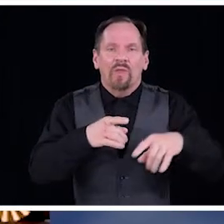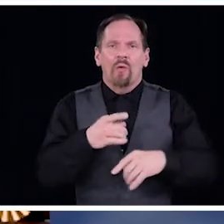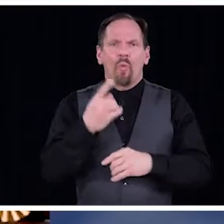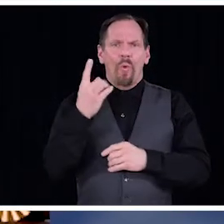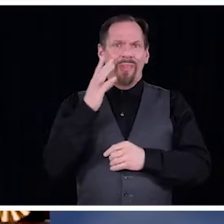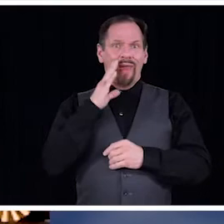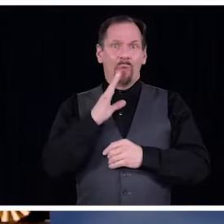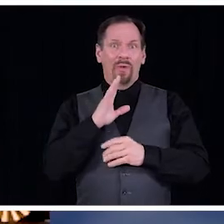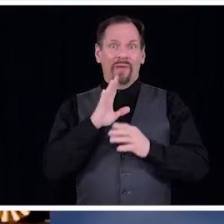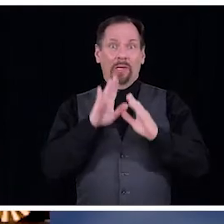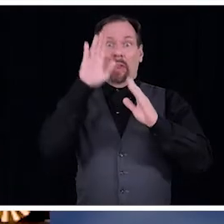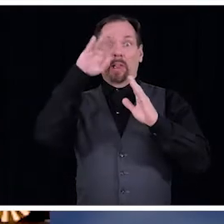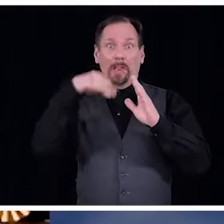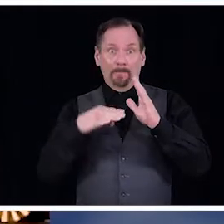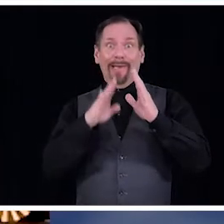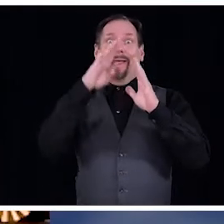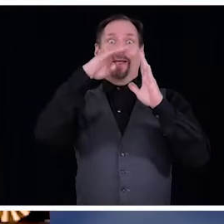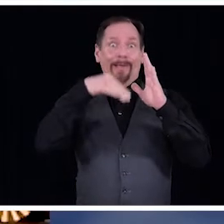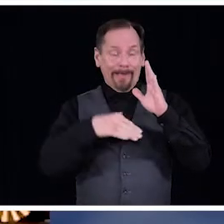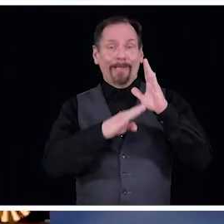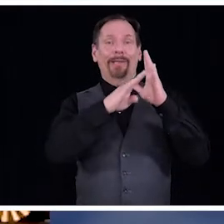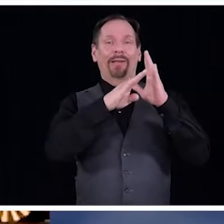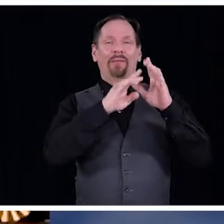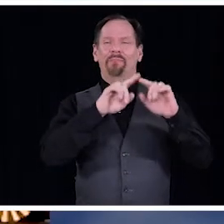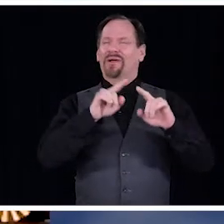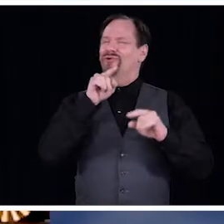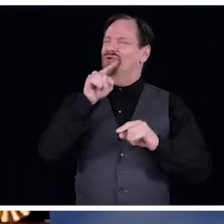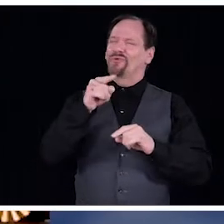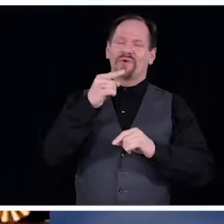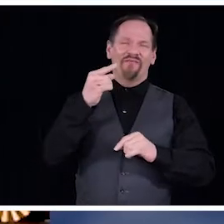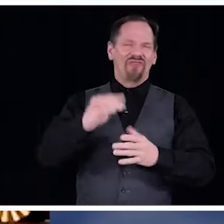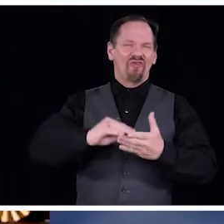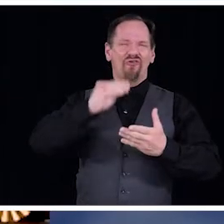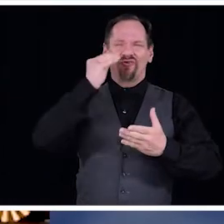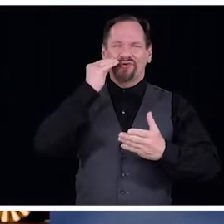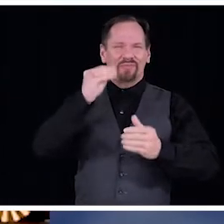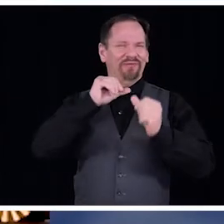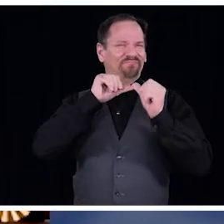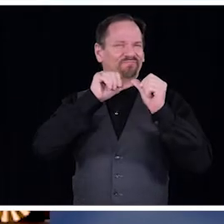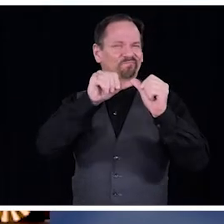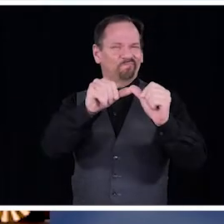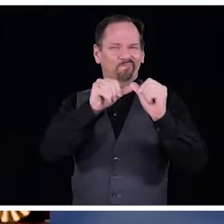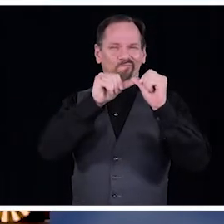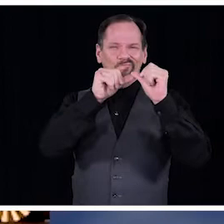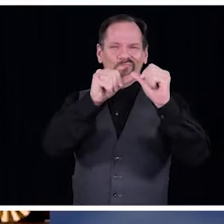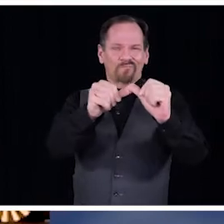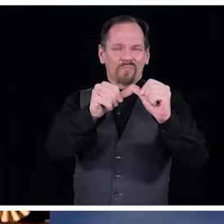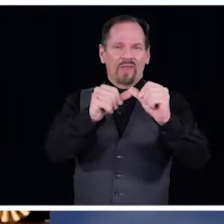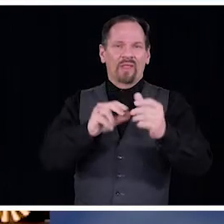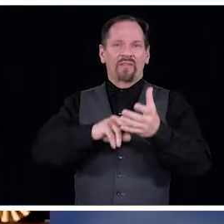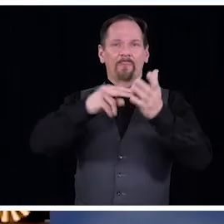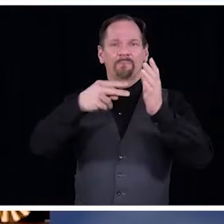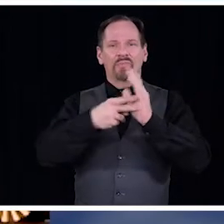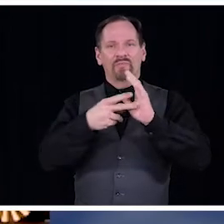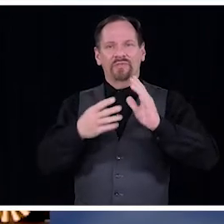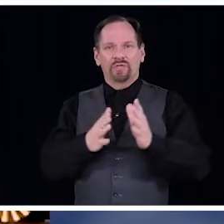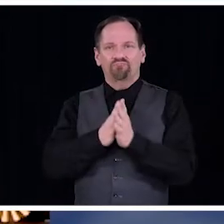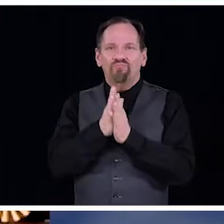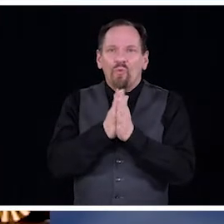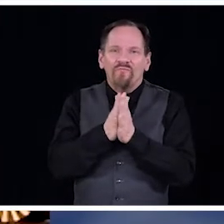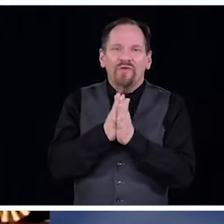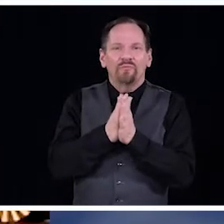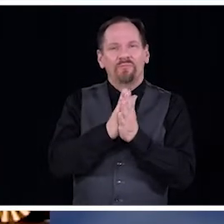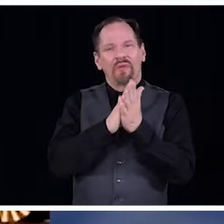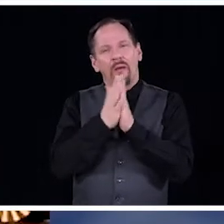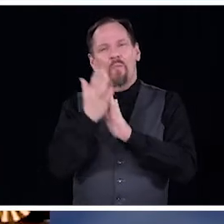you've learned to be resilient and always to return to the purpose that has driven you to be an artist from the beginning. All